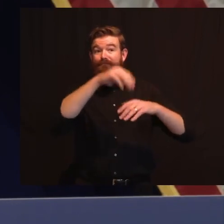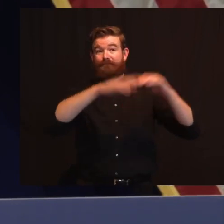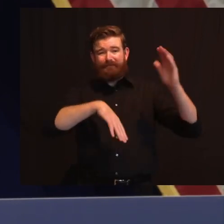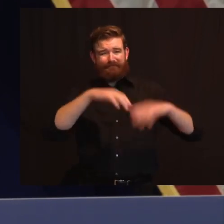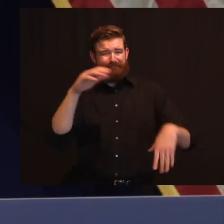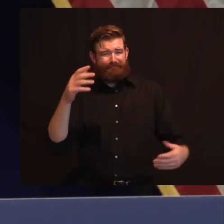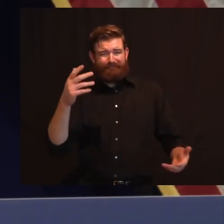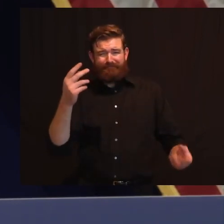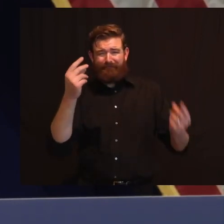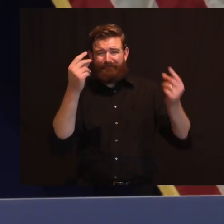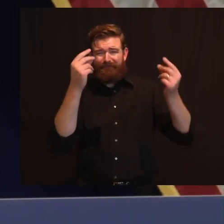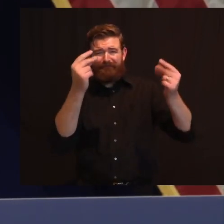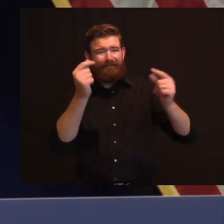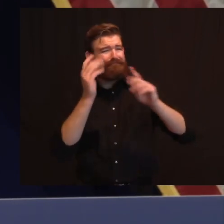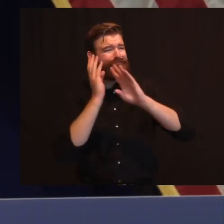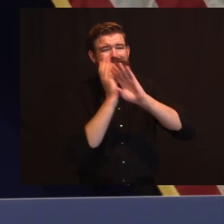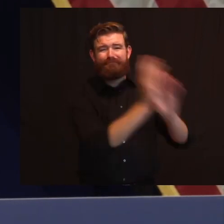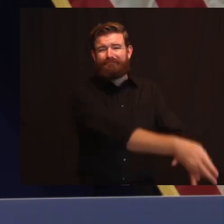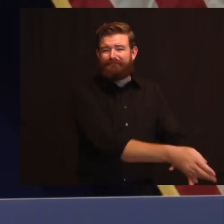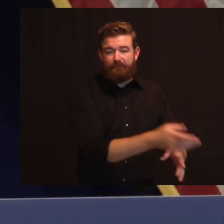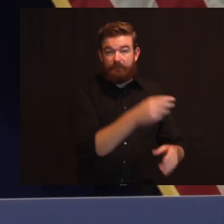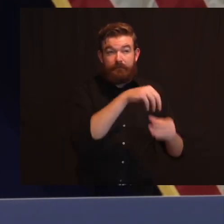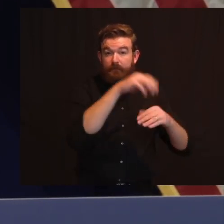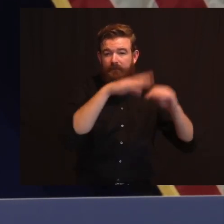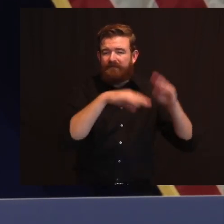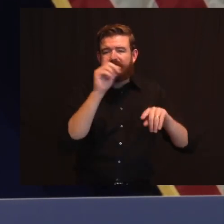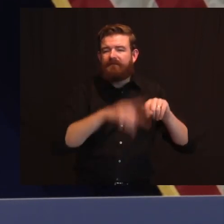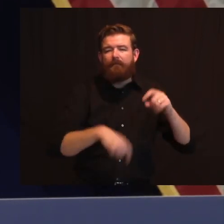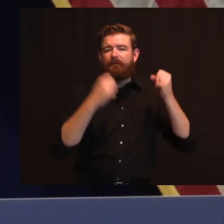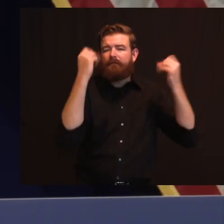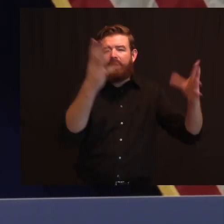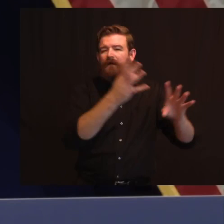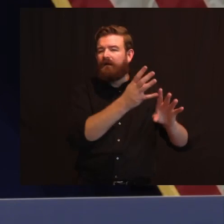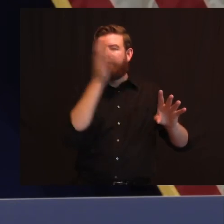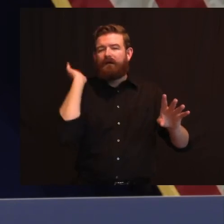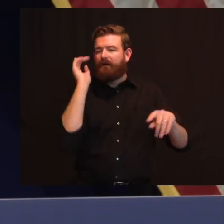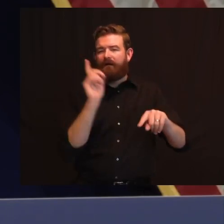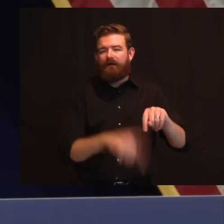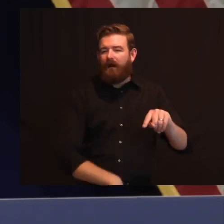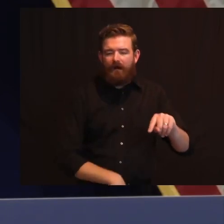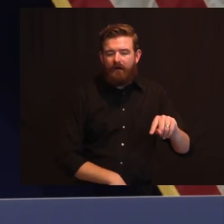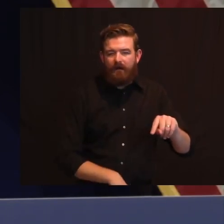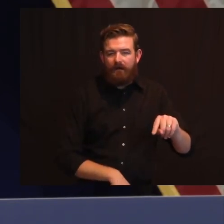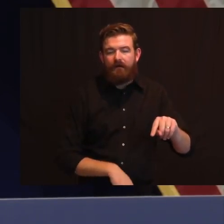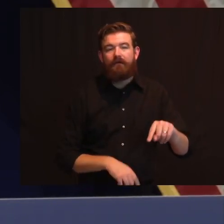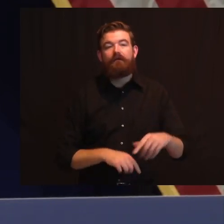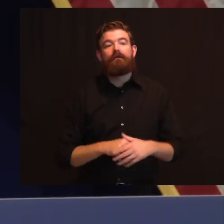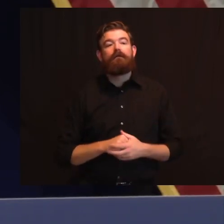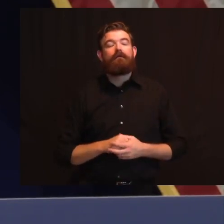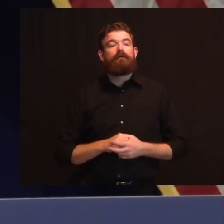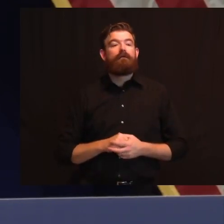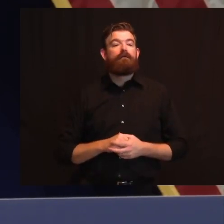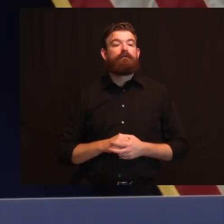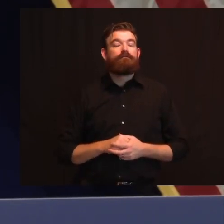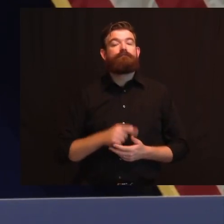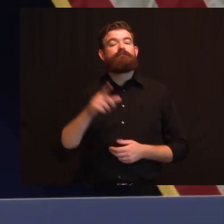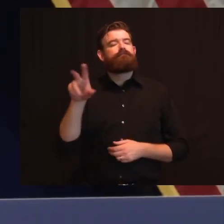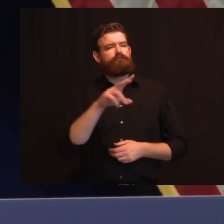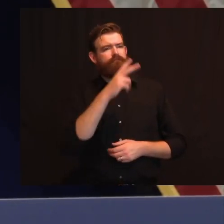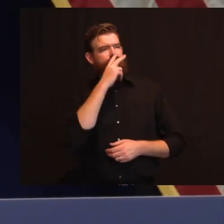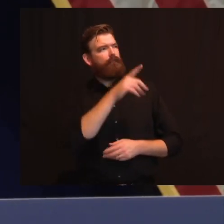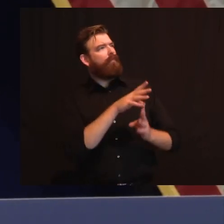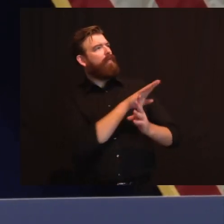normal number of people waiting at MVC in COVID times now looks like dozens of people in line